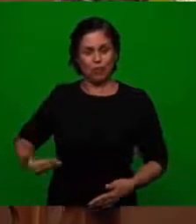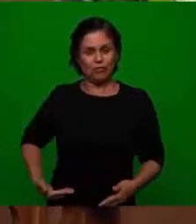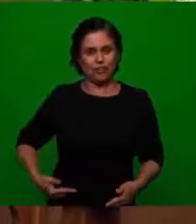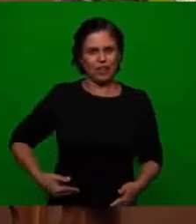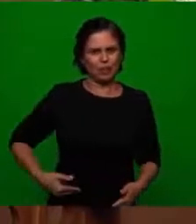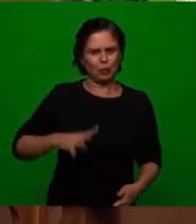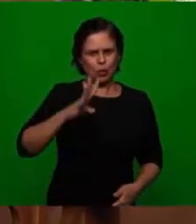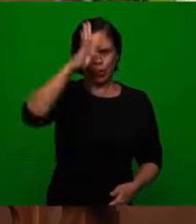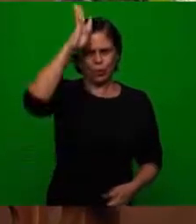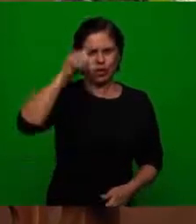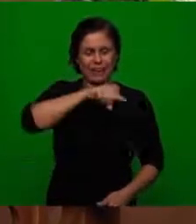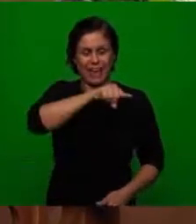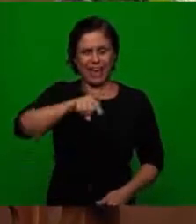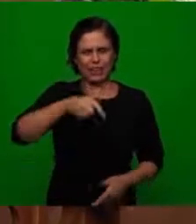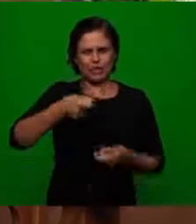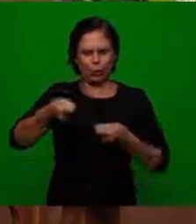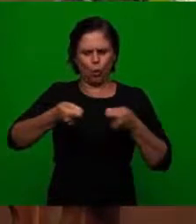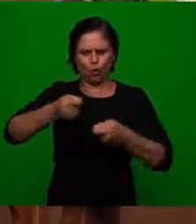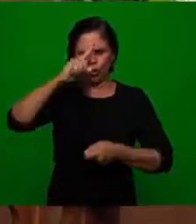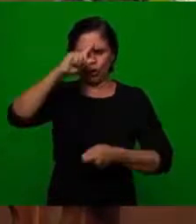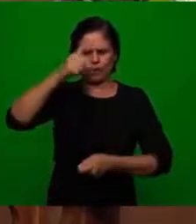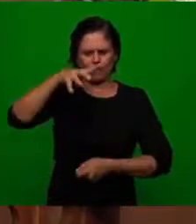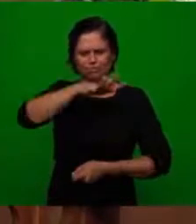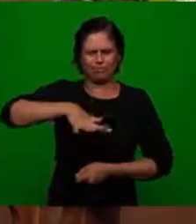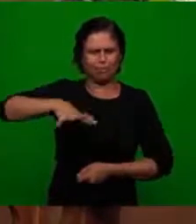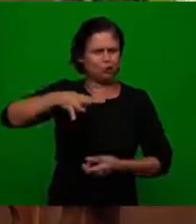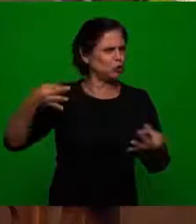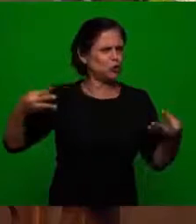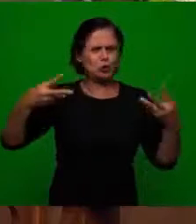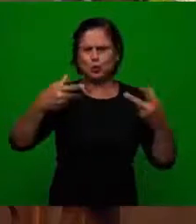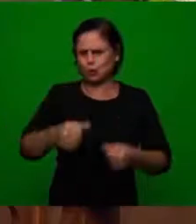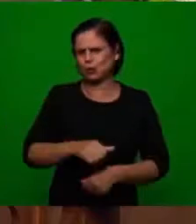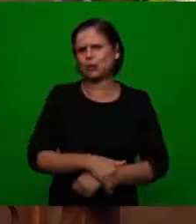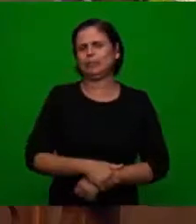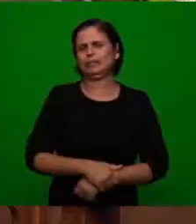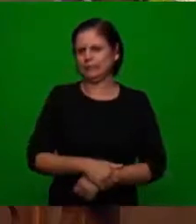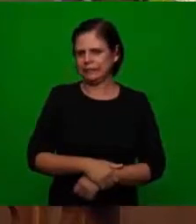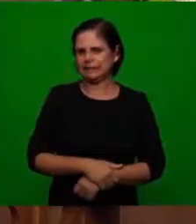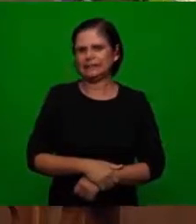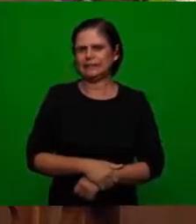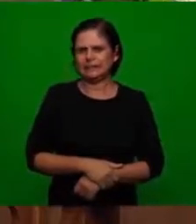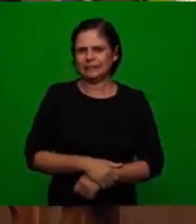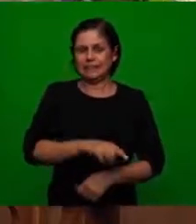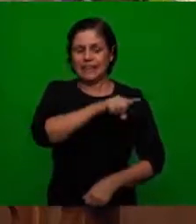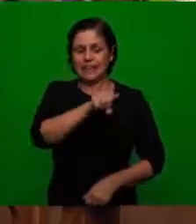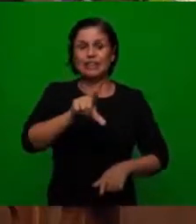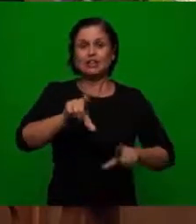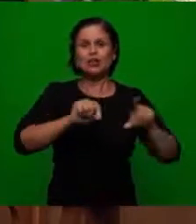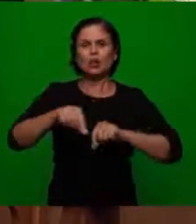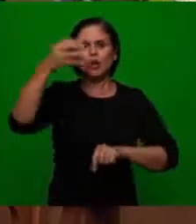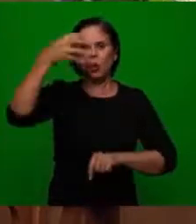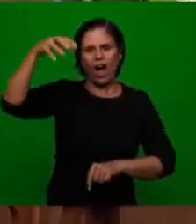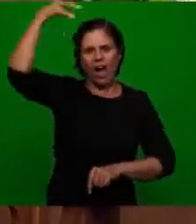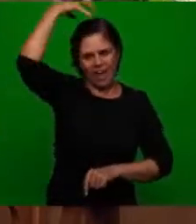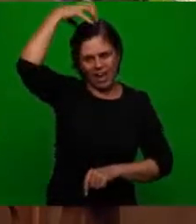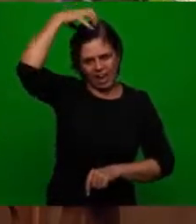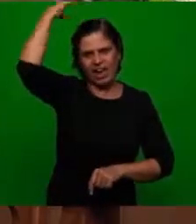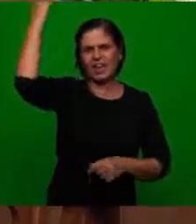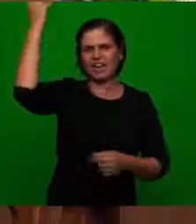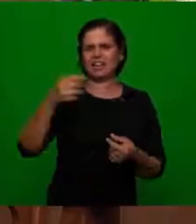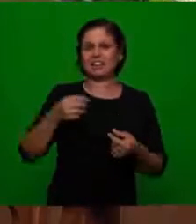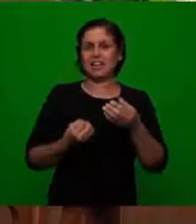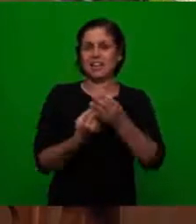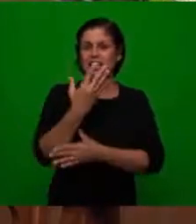the church began to point out kings and replacements elements that represented them everywhere